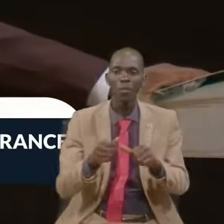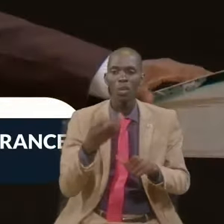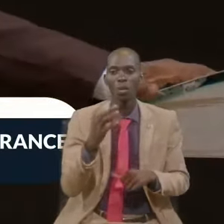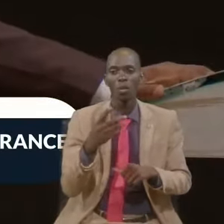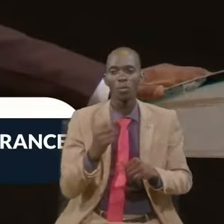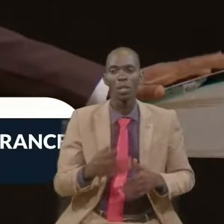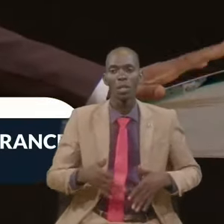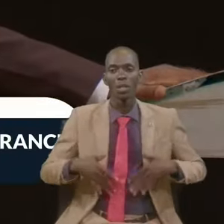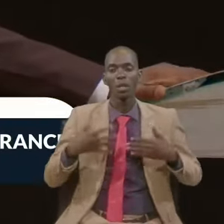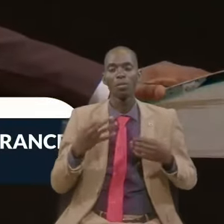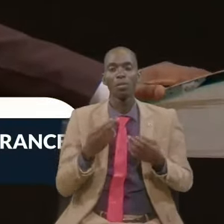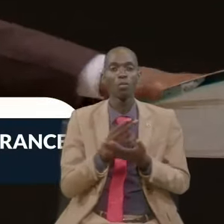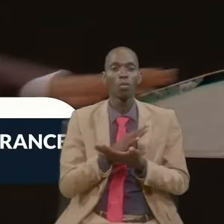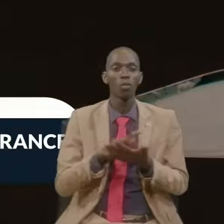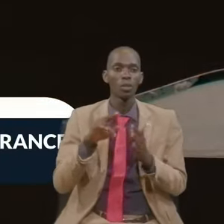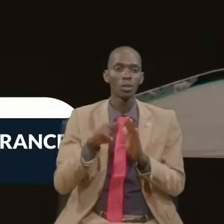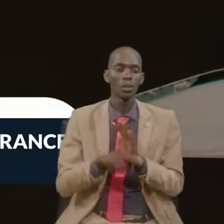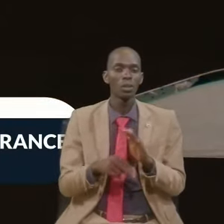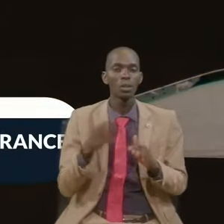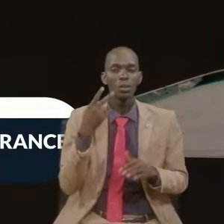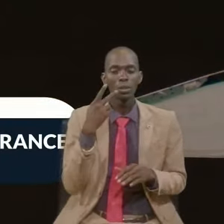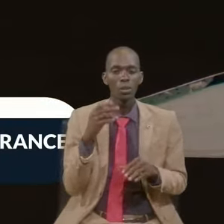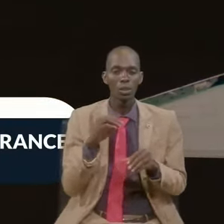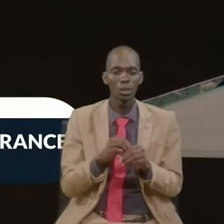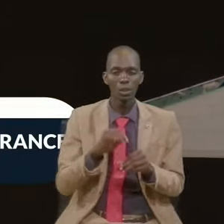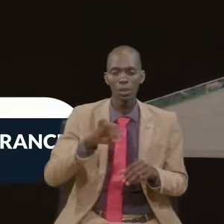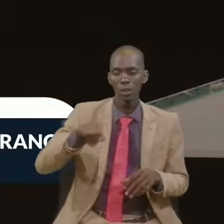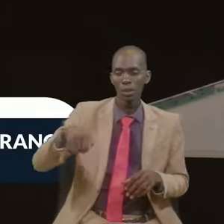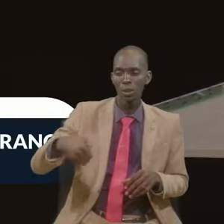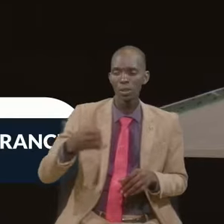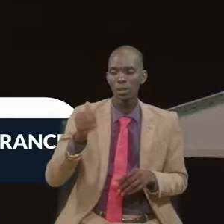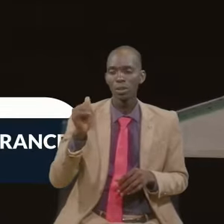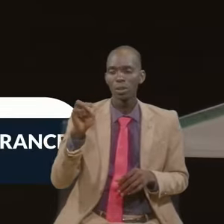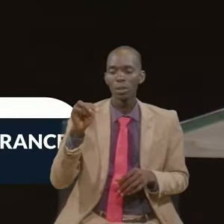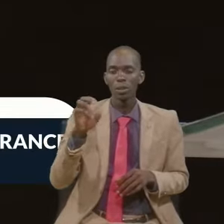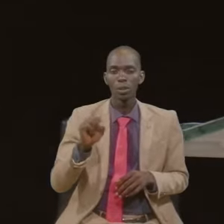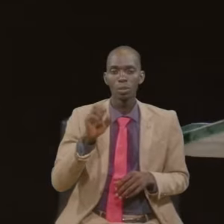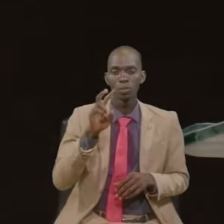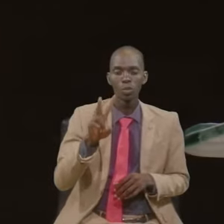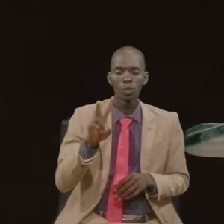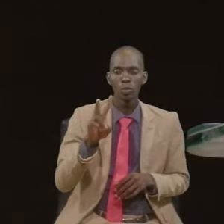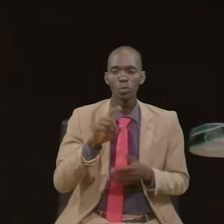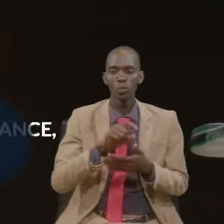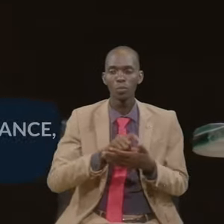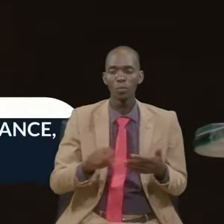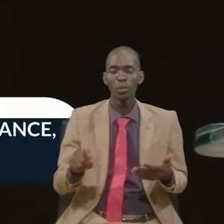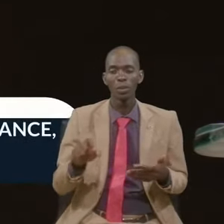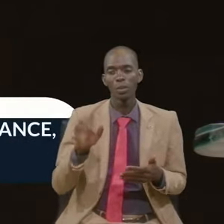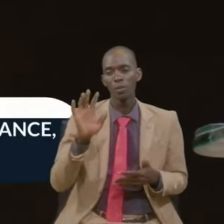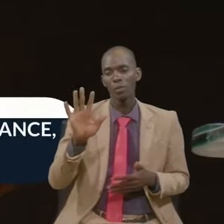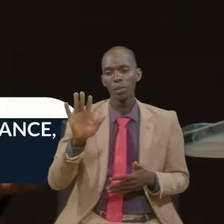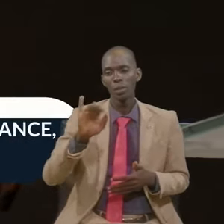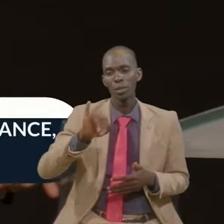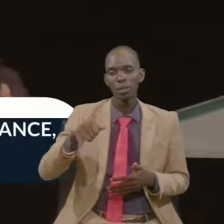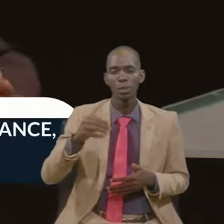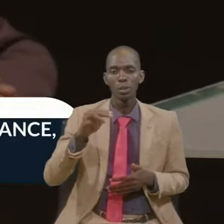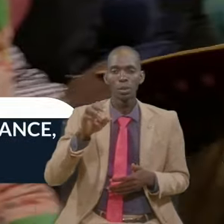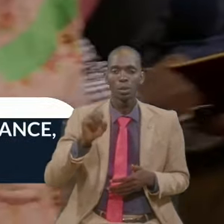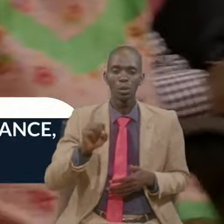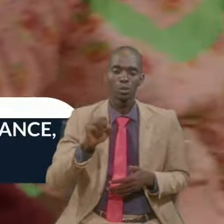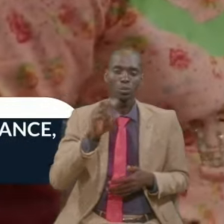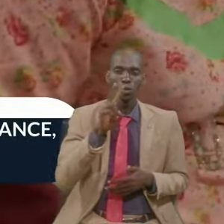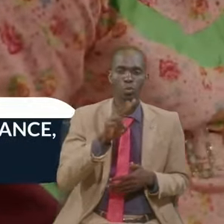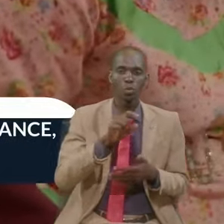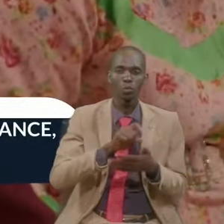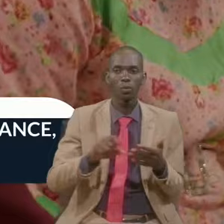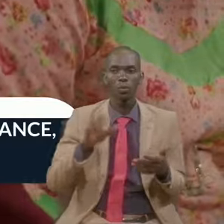of godliness. It tells us in James chapter 2, reading there from verse 5, hearken,